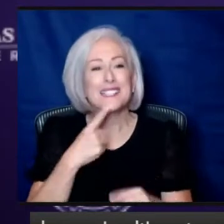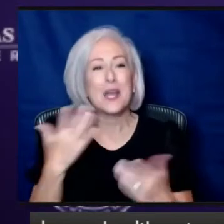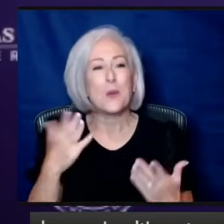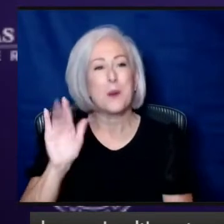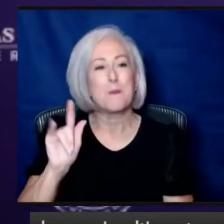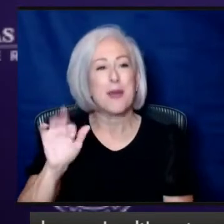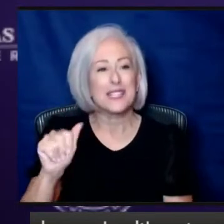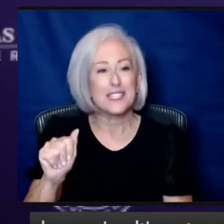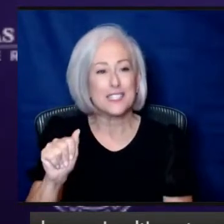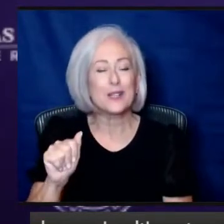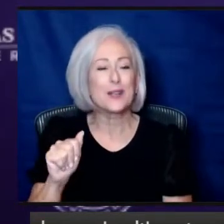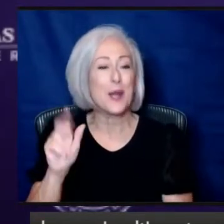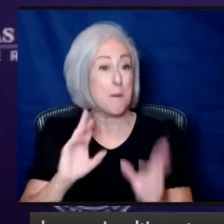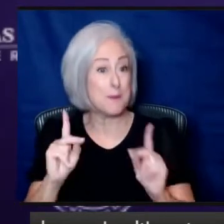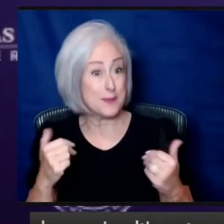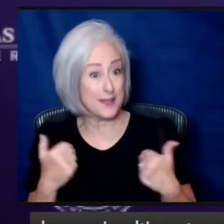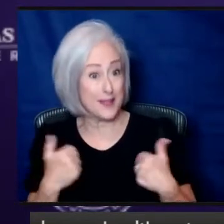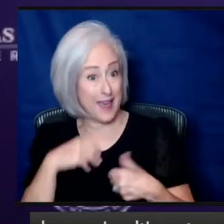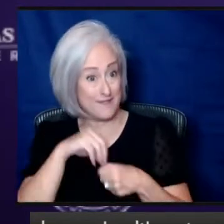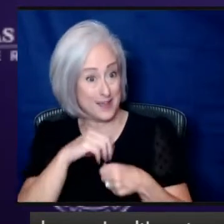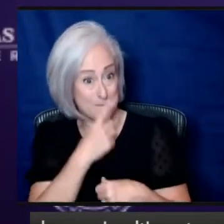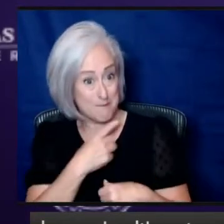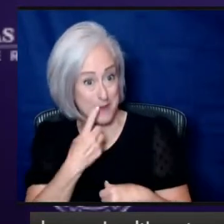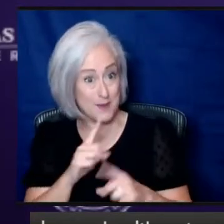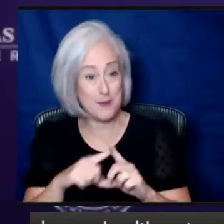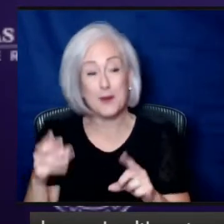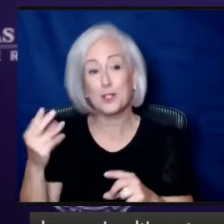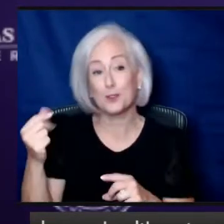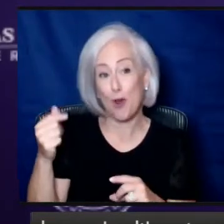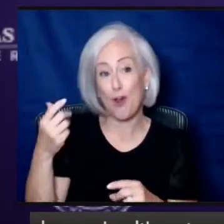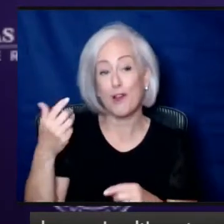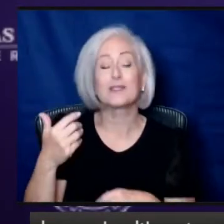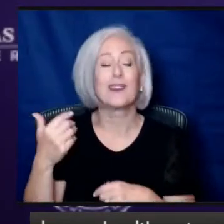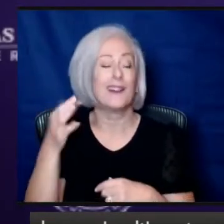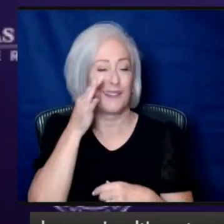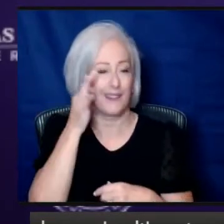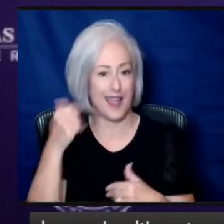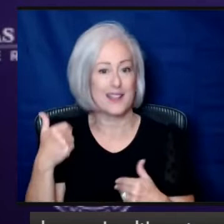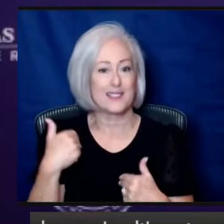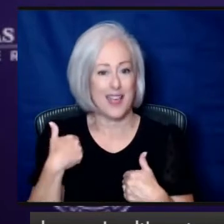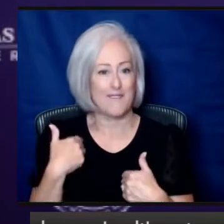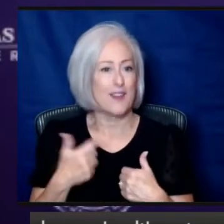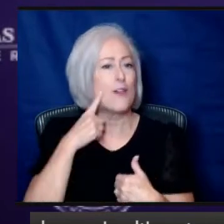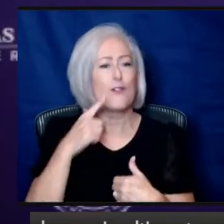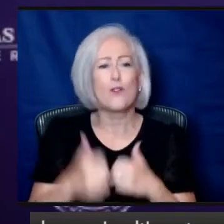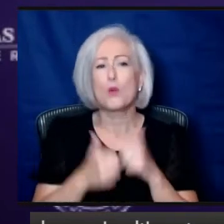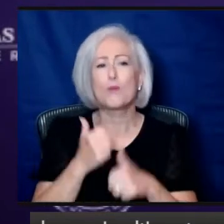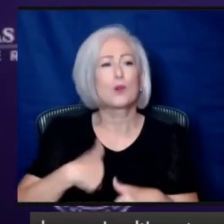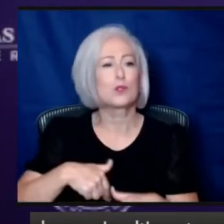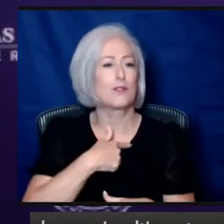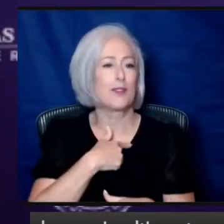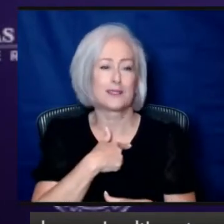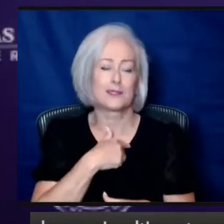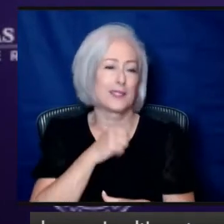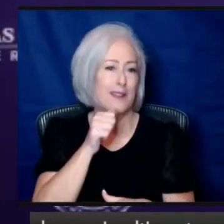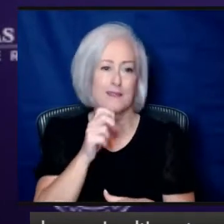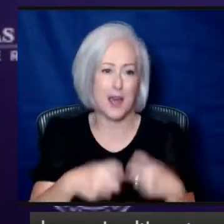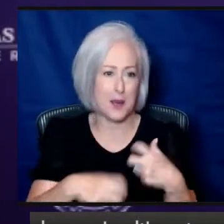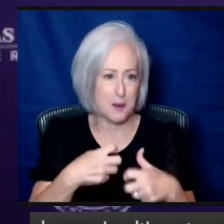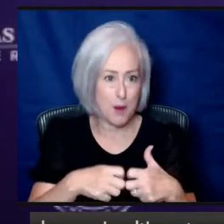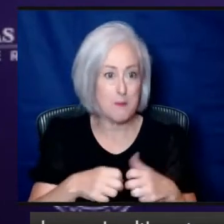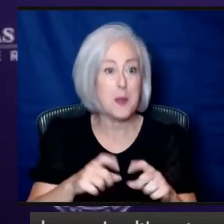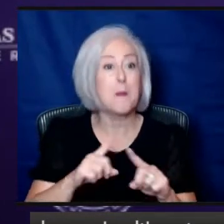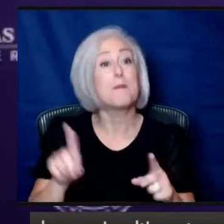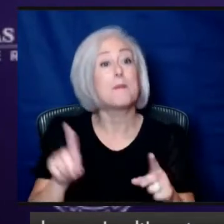dogs and cats certainly do too. The reality, though, is that most of us, that's not going to be a problem. It's primarily, again, when we're accumulating those